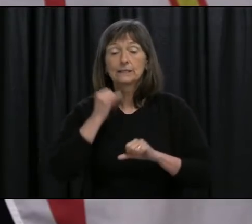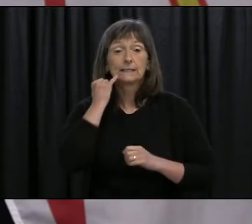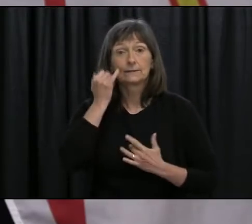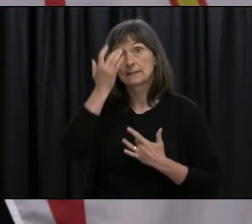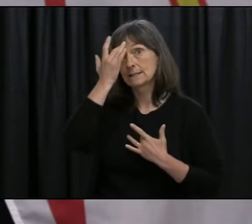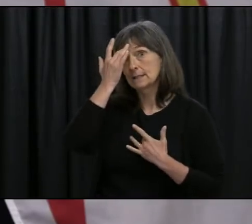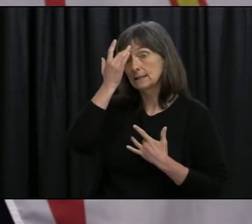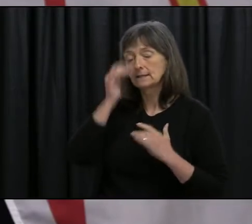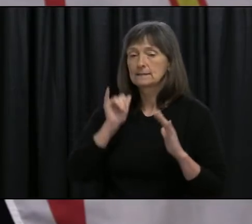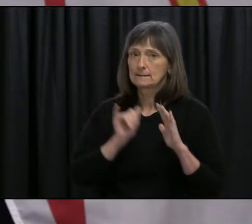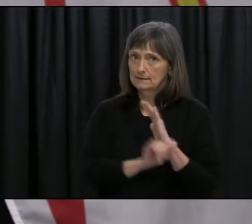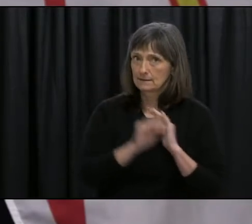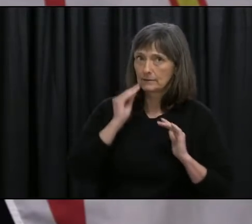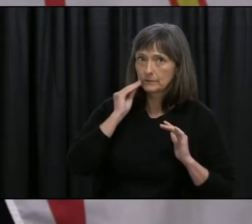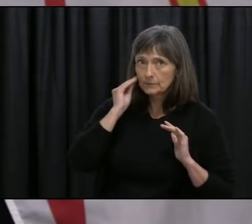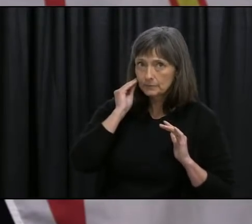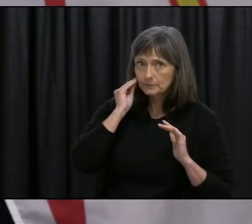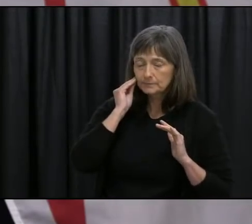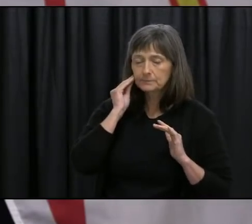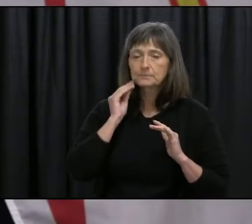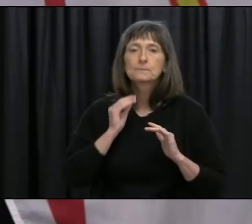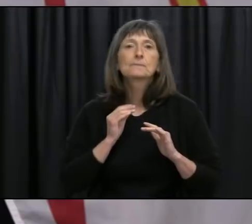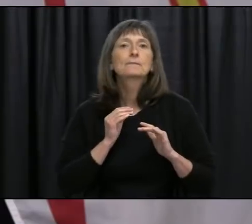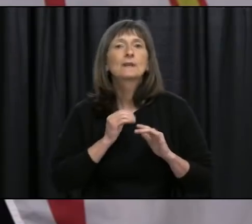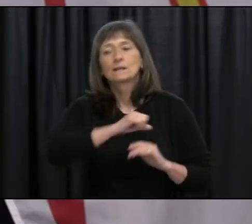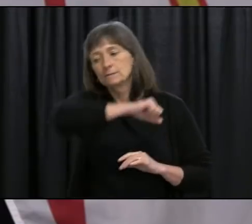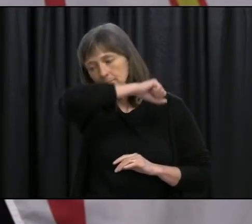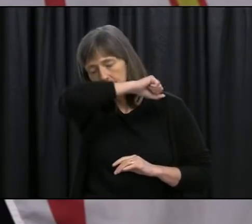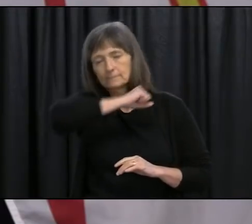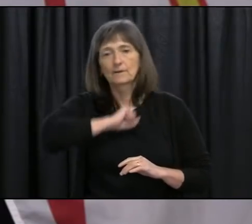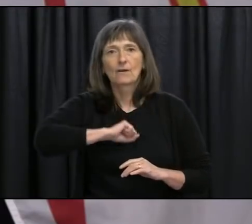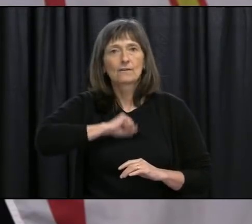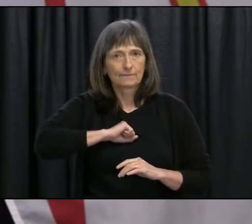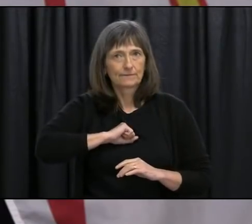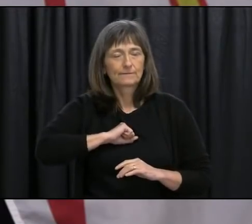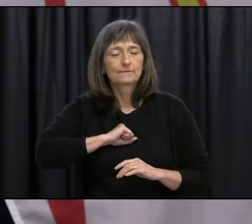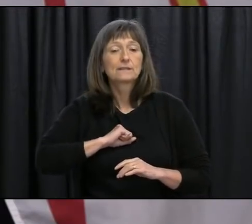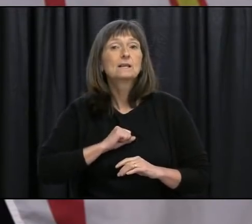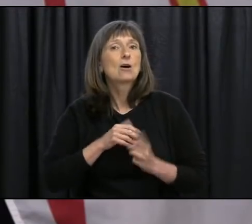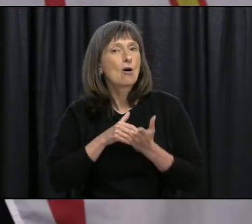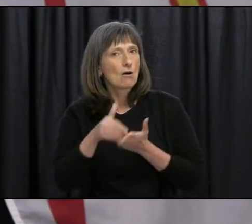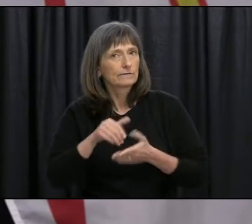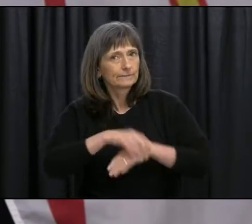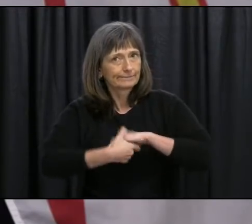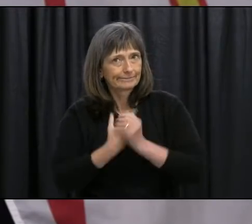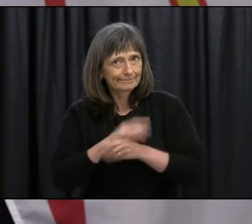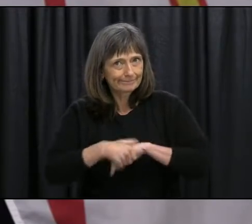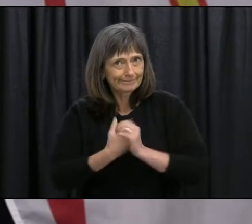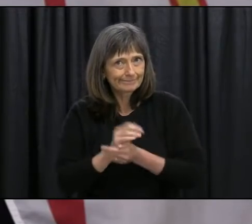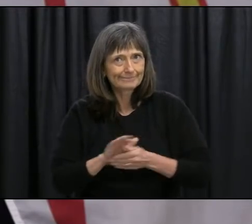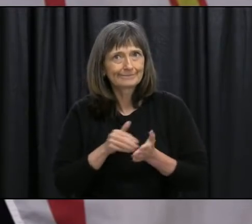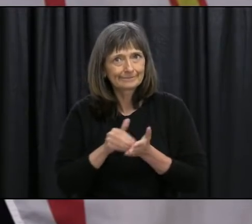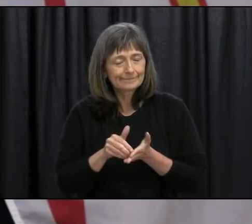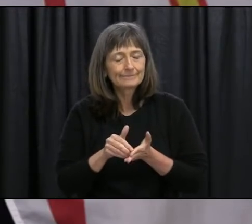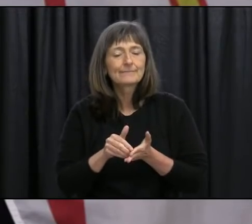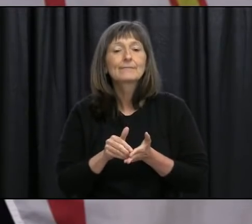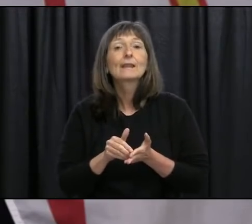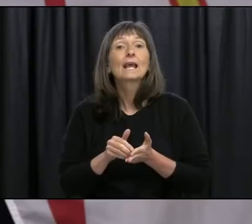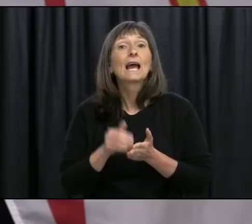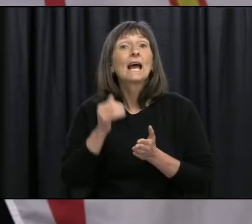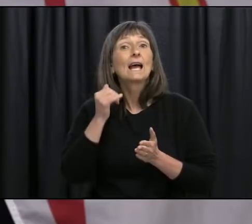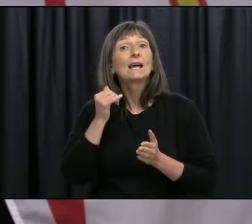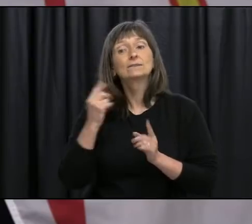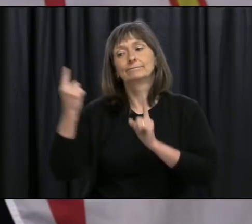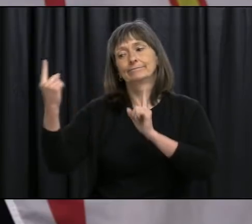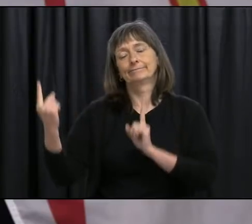when feeling unwell, cover your coughs and sneezes, wash your hands often, and maintain physical distance of at